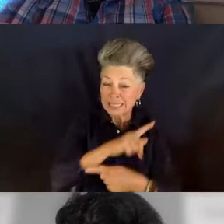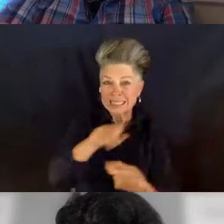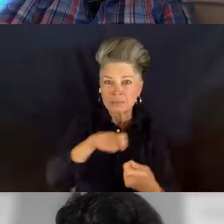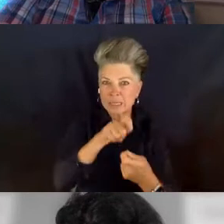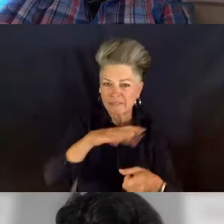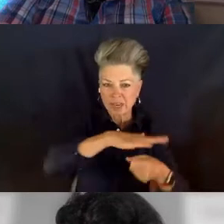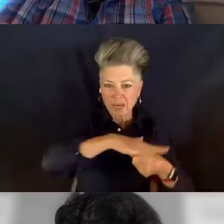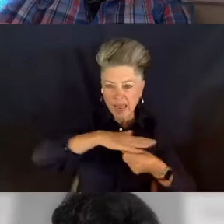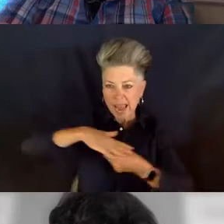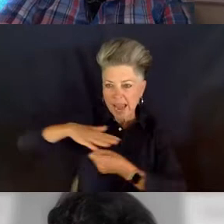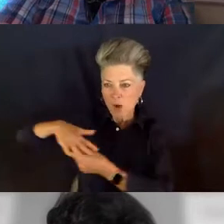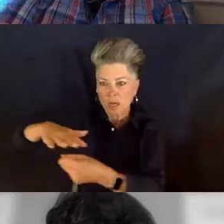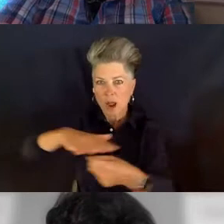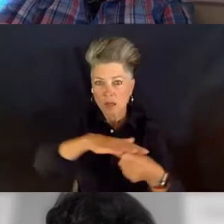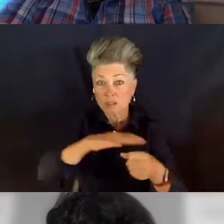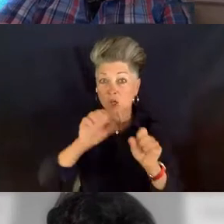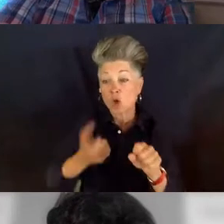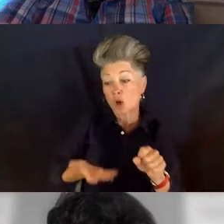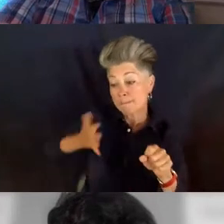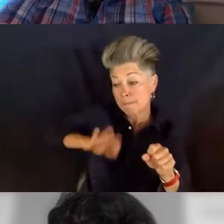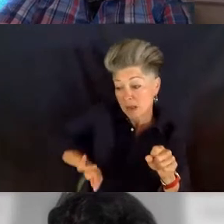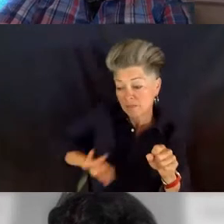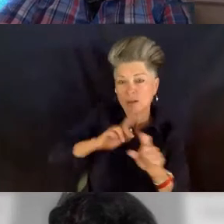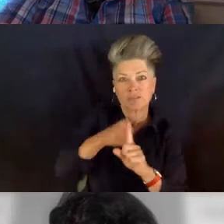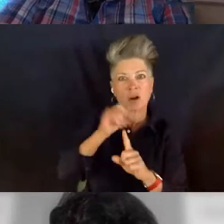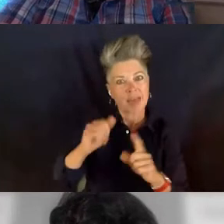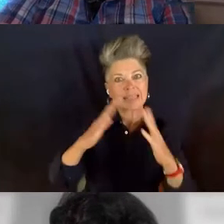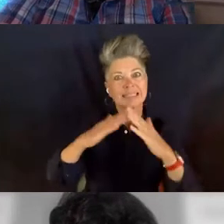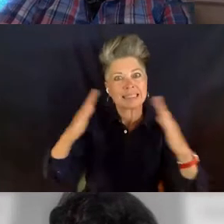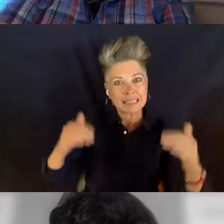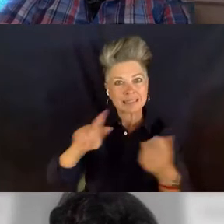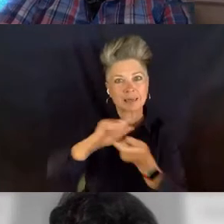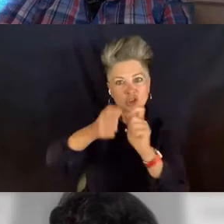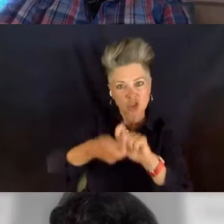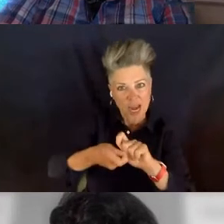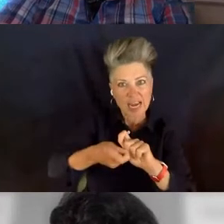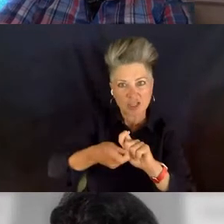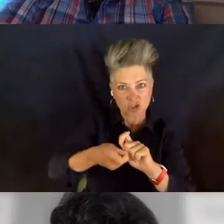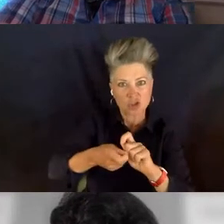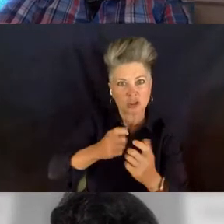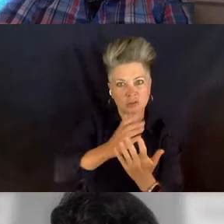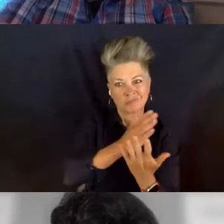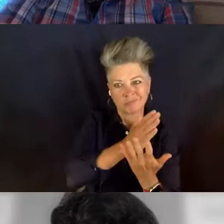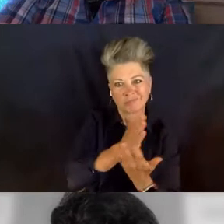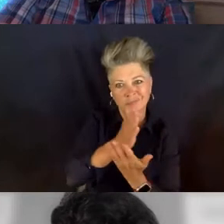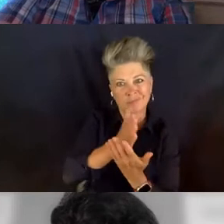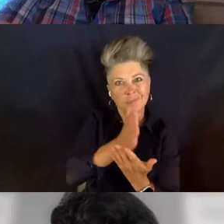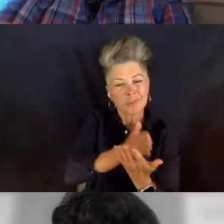potentially benefit from that systems change, those systems change pieces through the